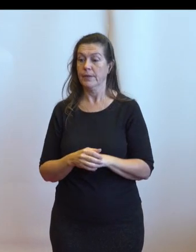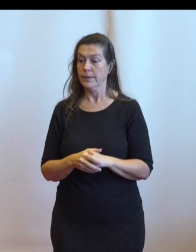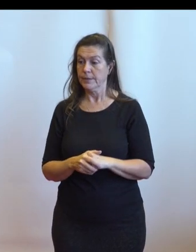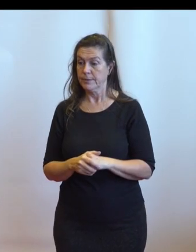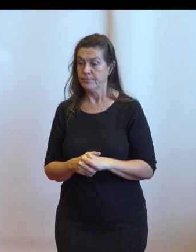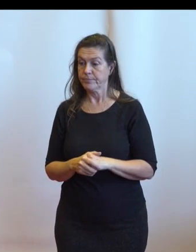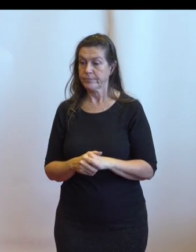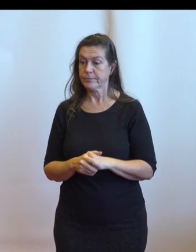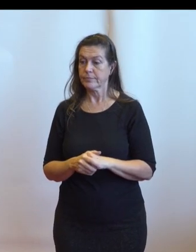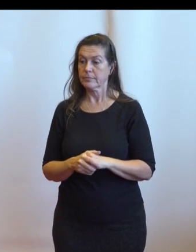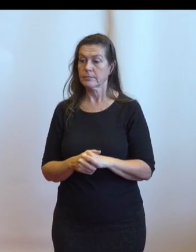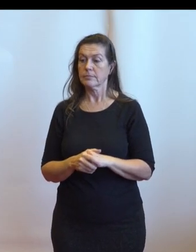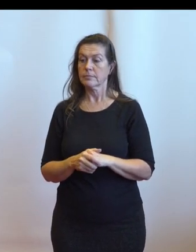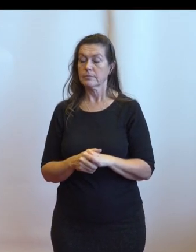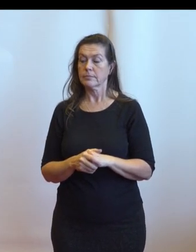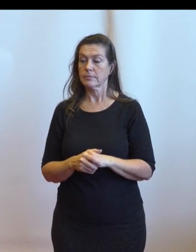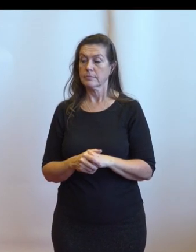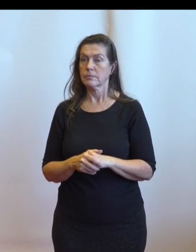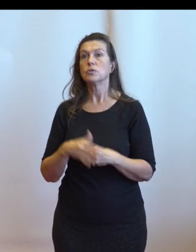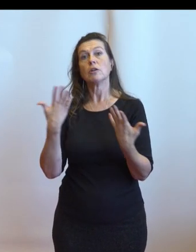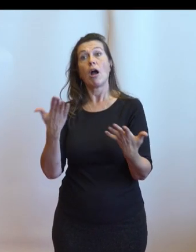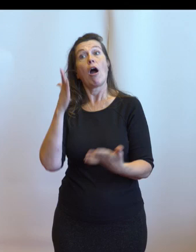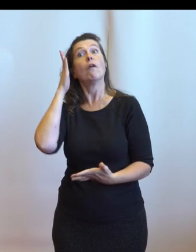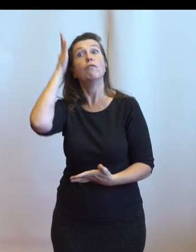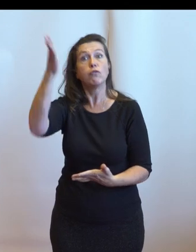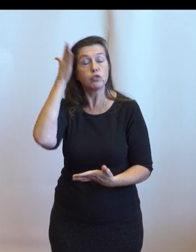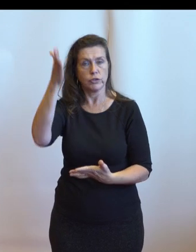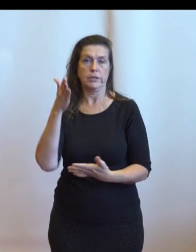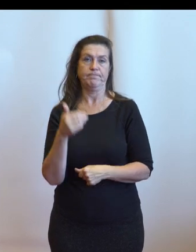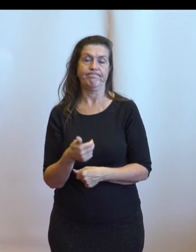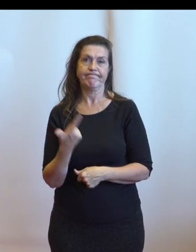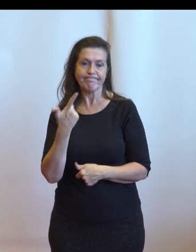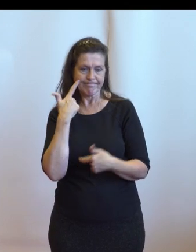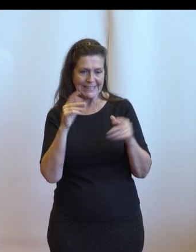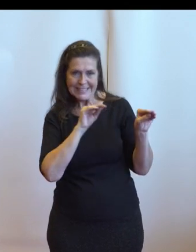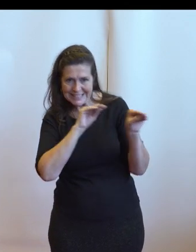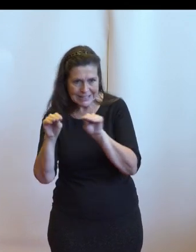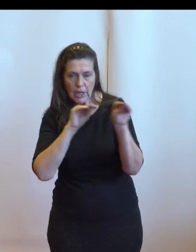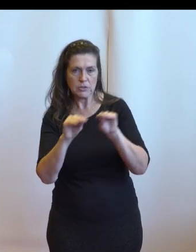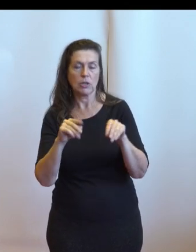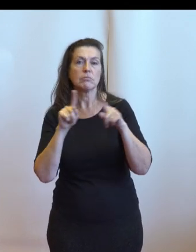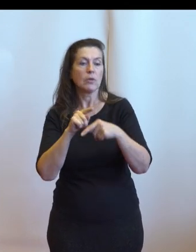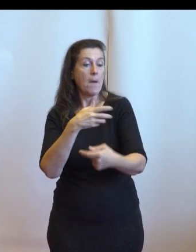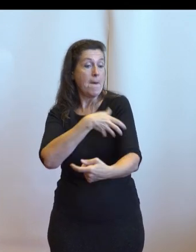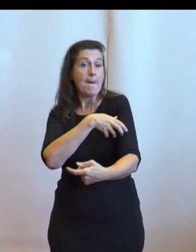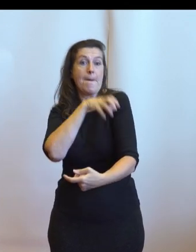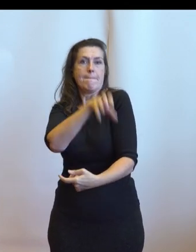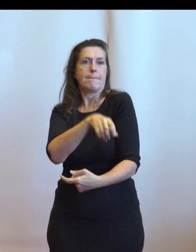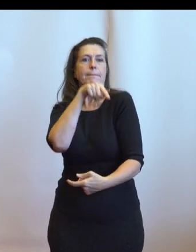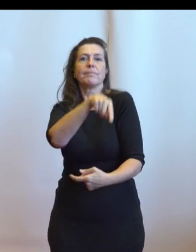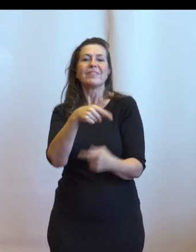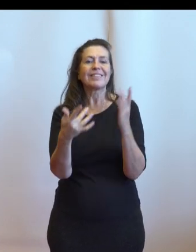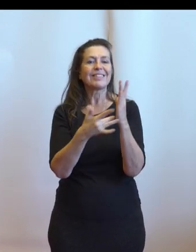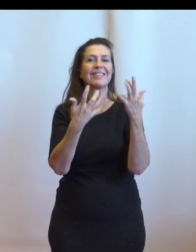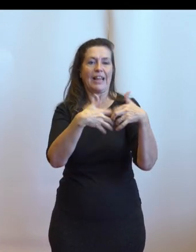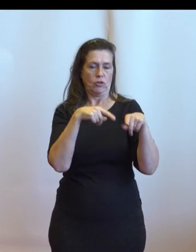we can't do anything without thinking forward, trying new things, and leveraging the power of technology to enabling